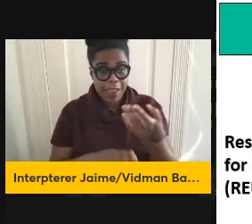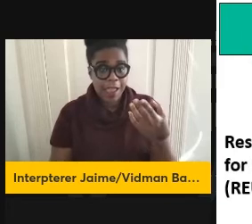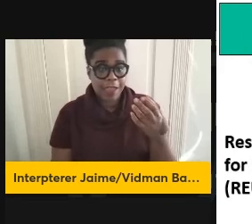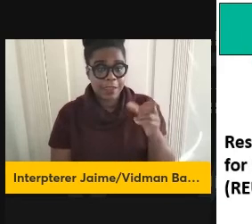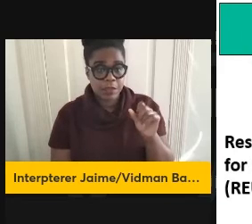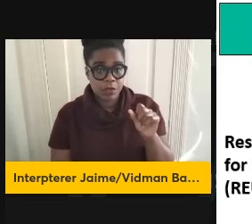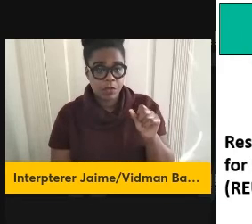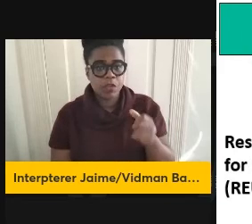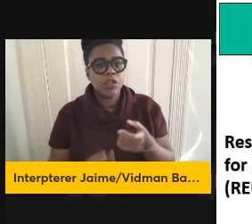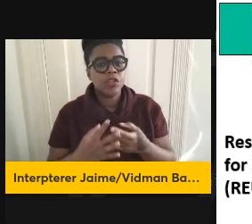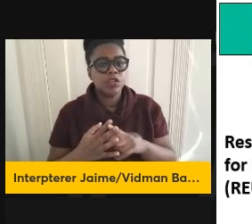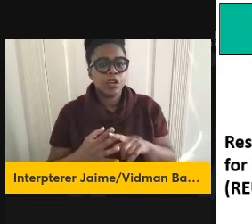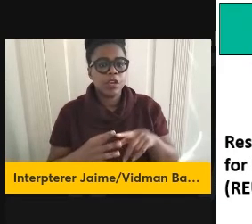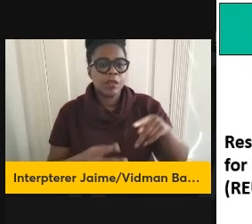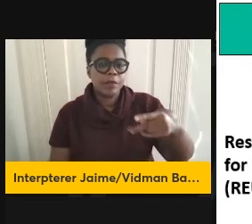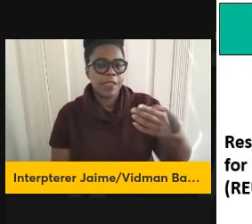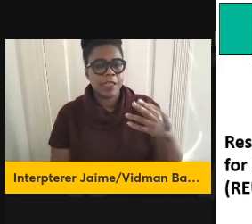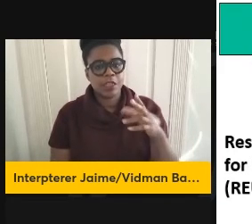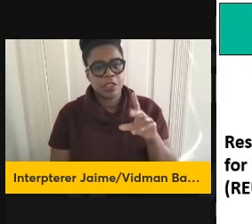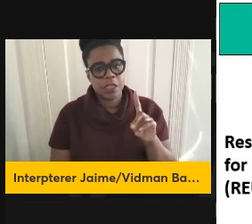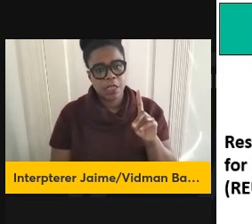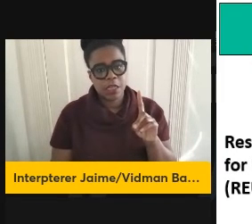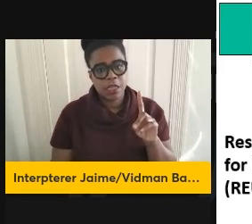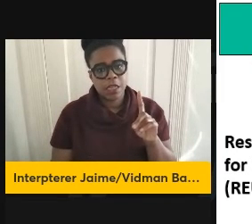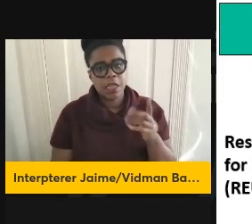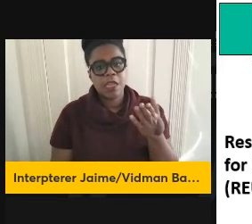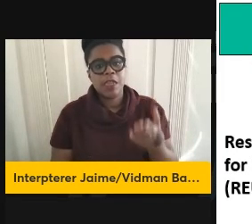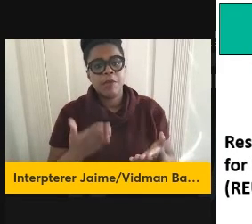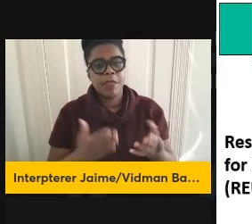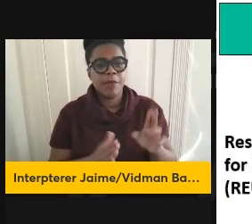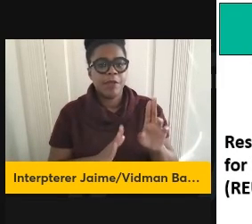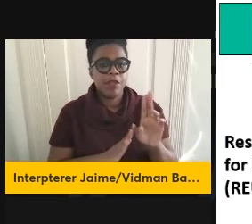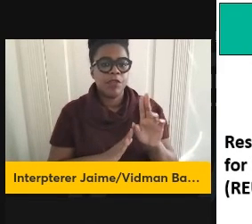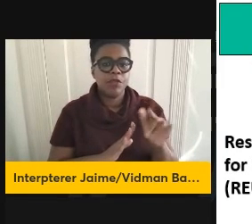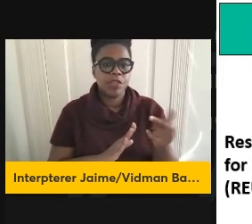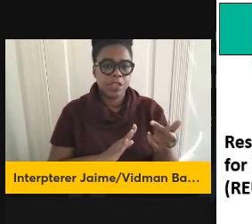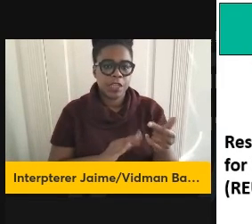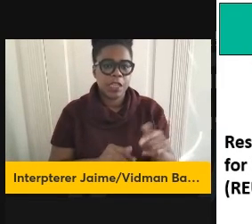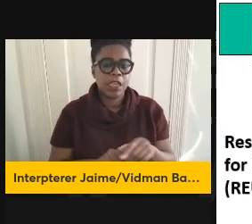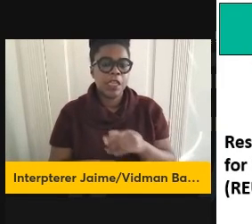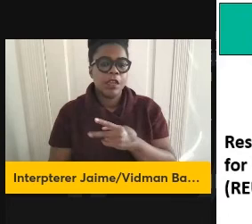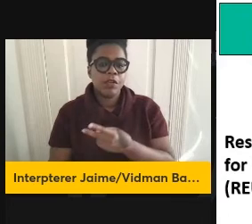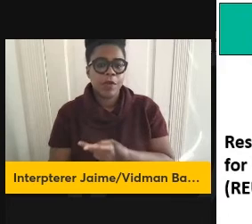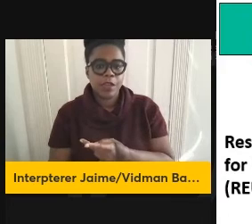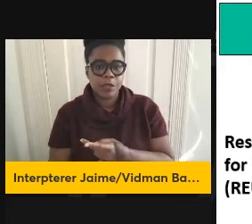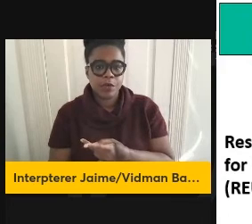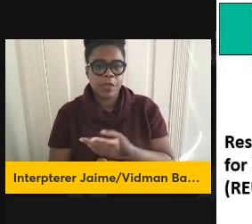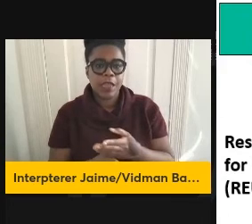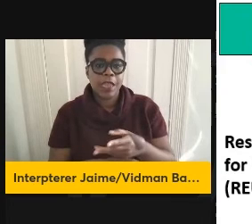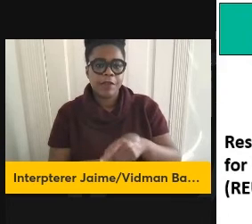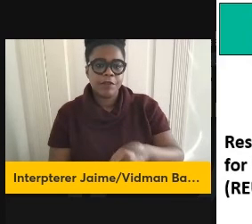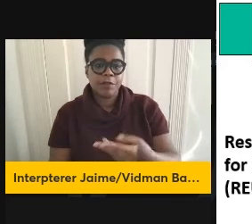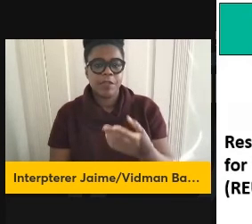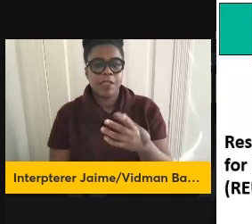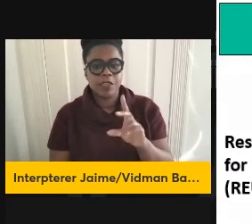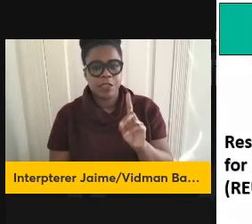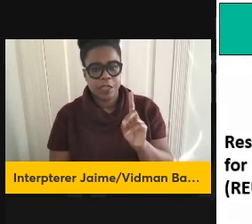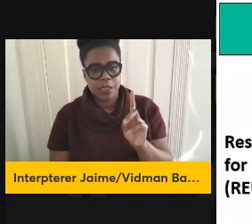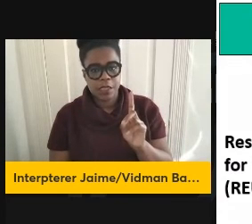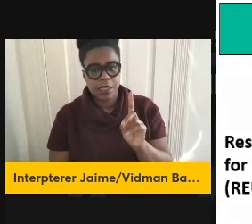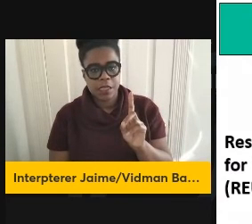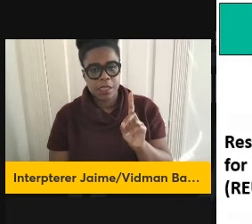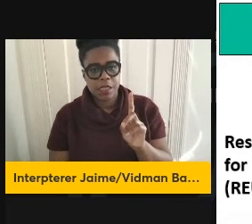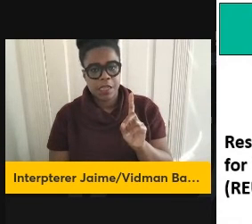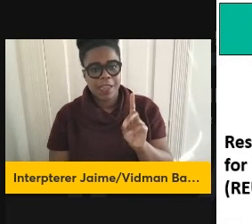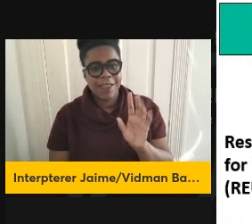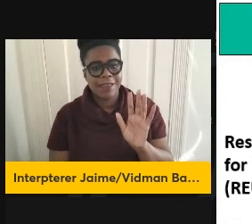meaning with a PhD, you might want to follow undergrad, graduate, postdoc, and then your